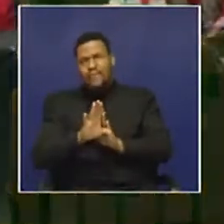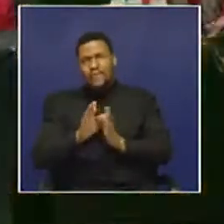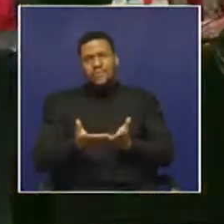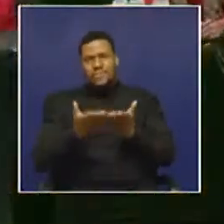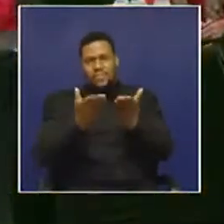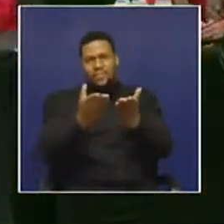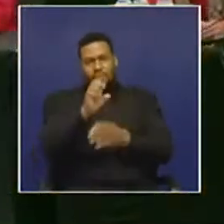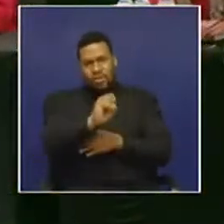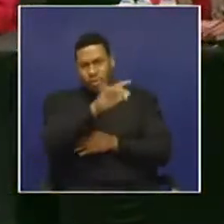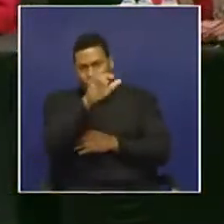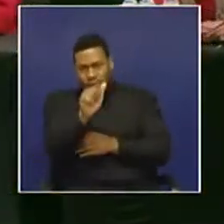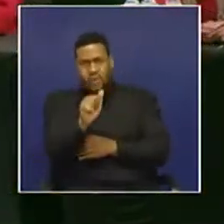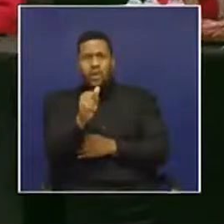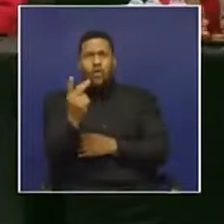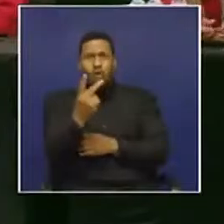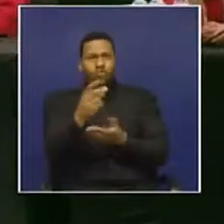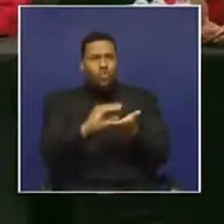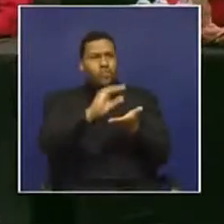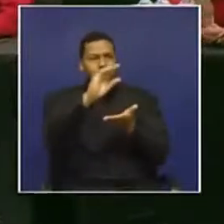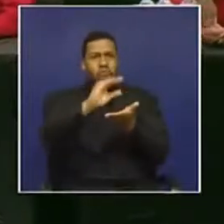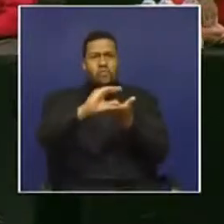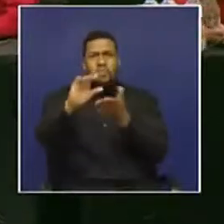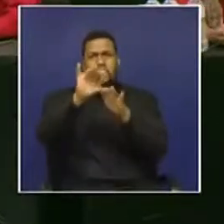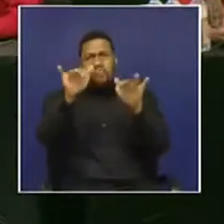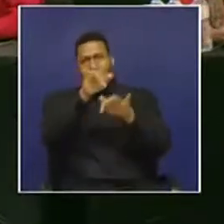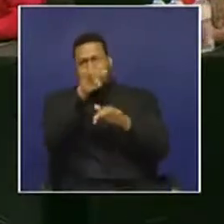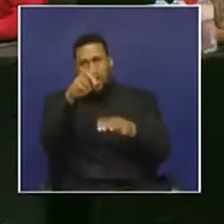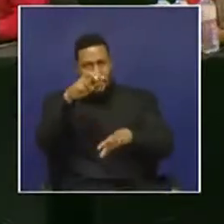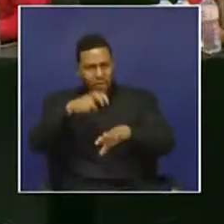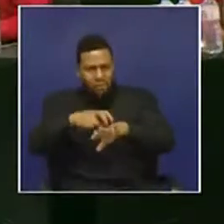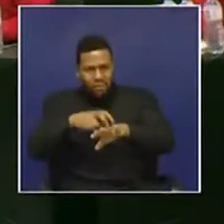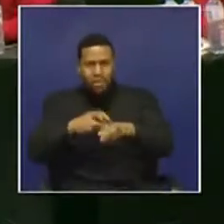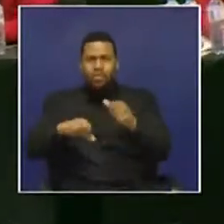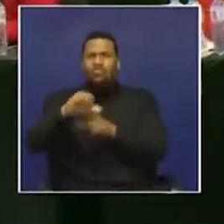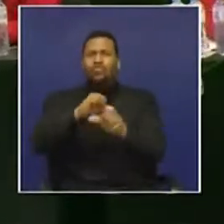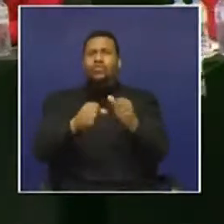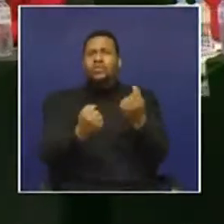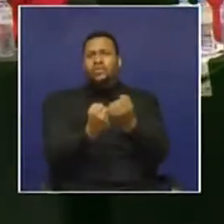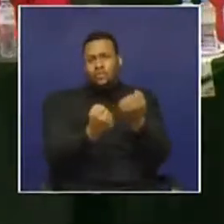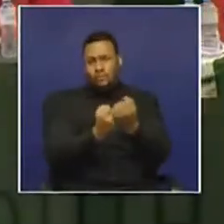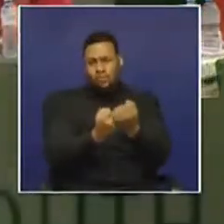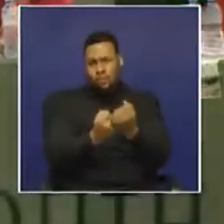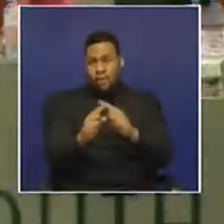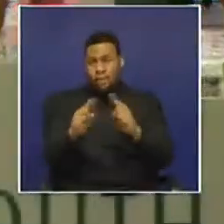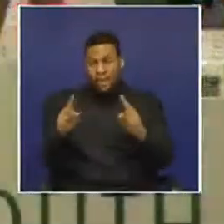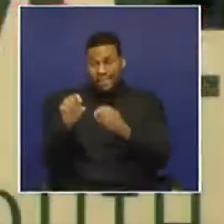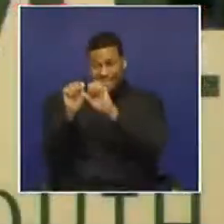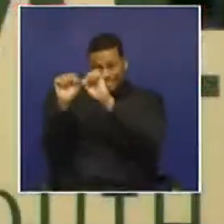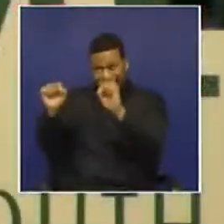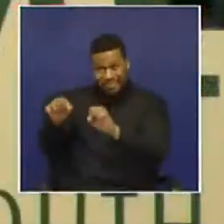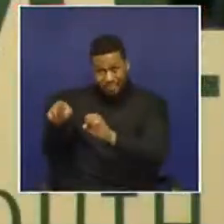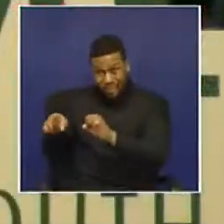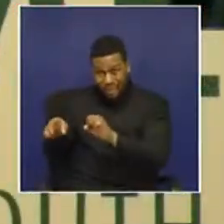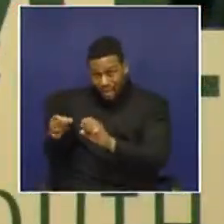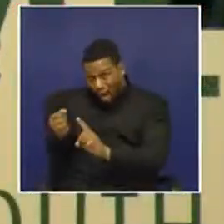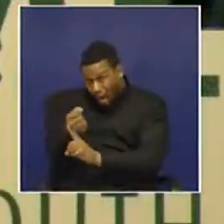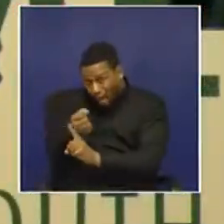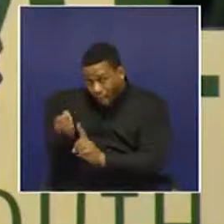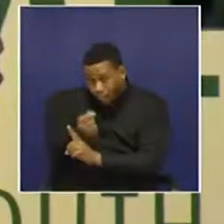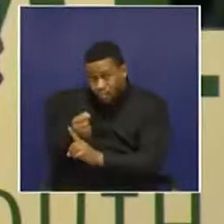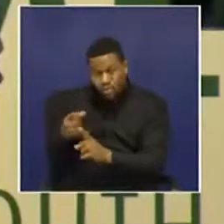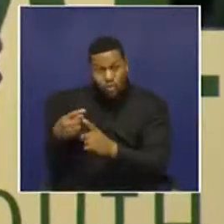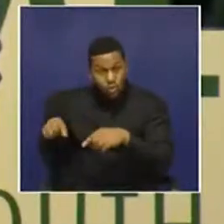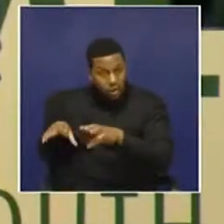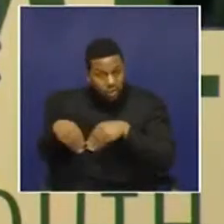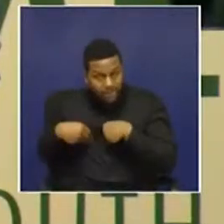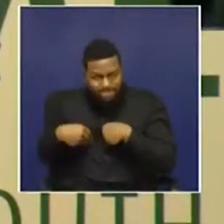support. Abuse of the system, however, will not be tolerated. The remaining savings